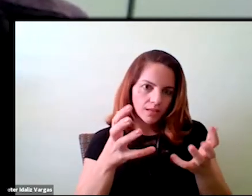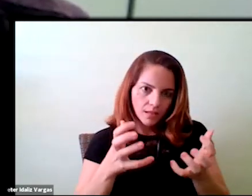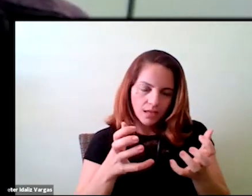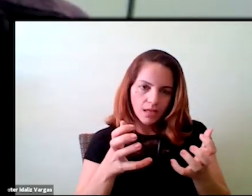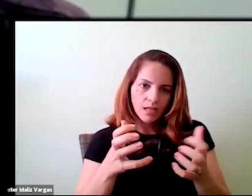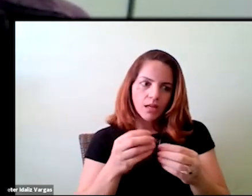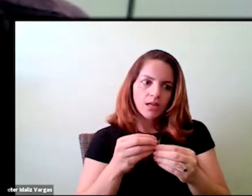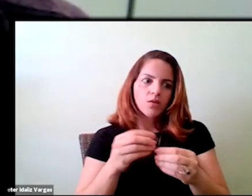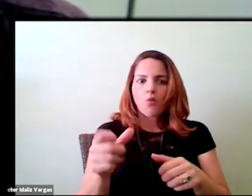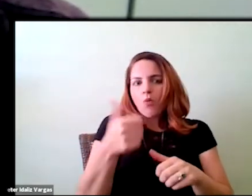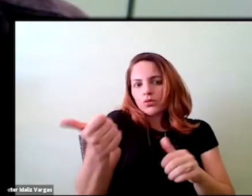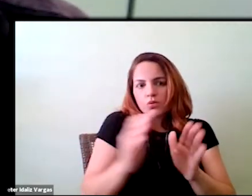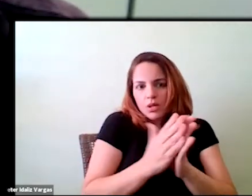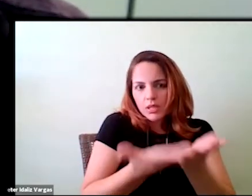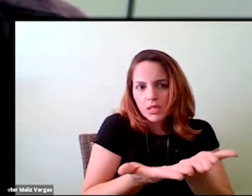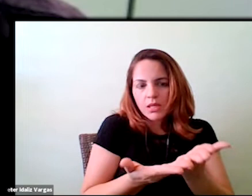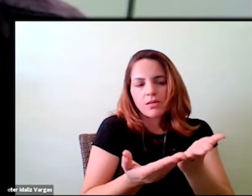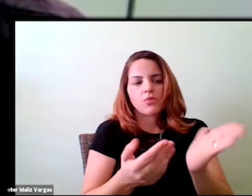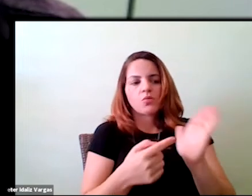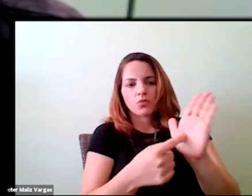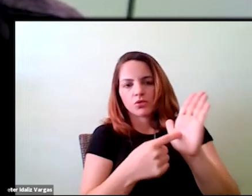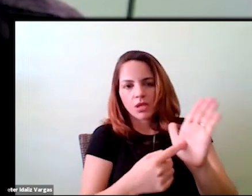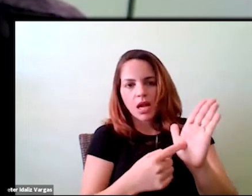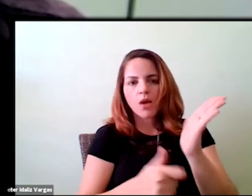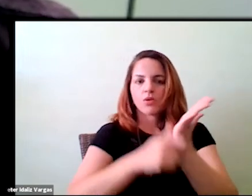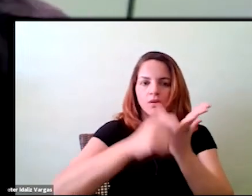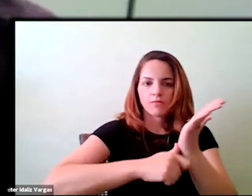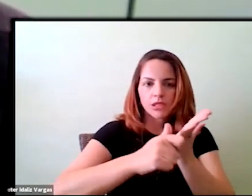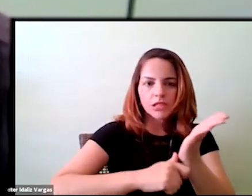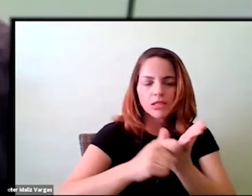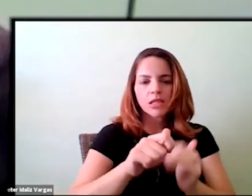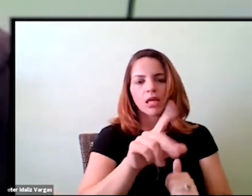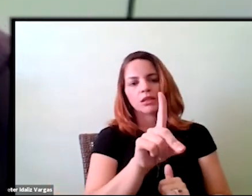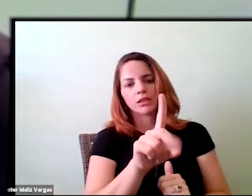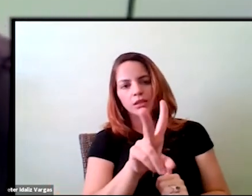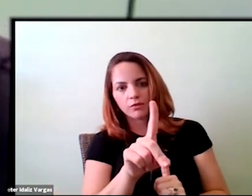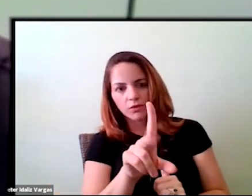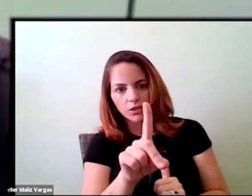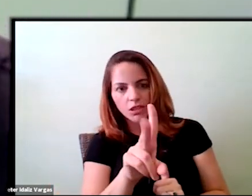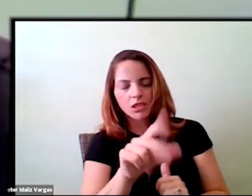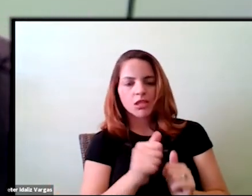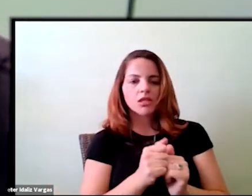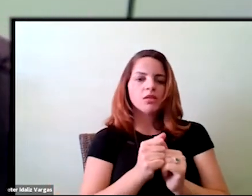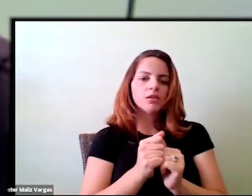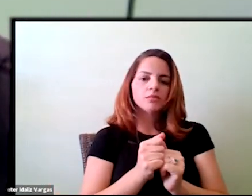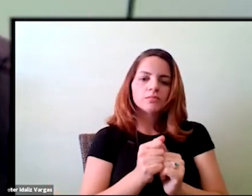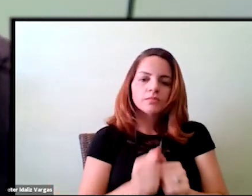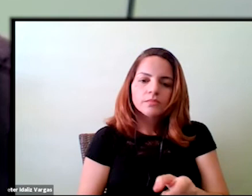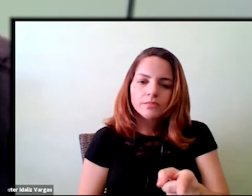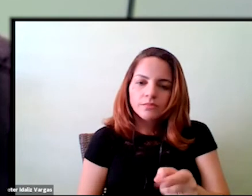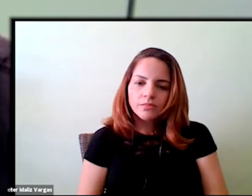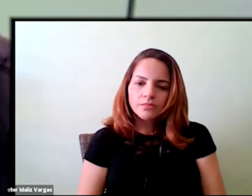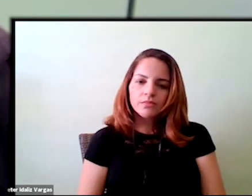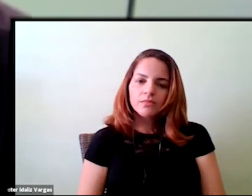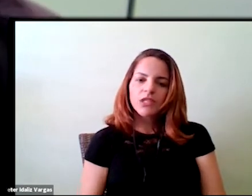be a DVD or a documentary. And someone's actually sharing a review of the